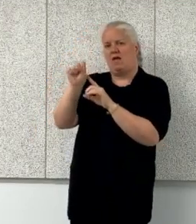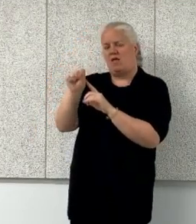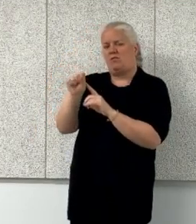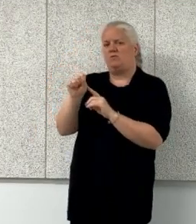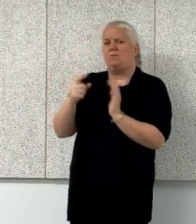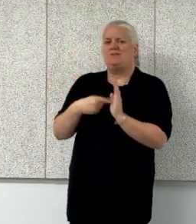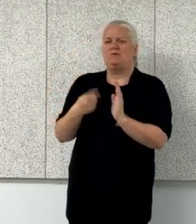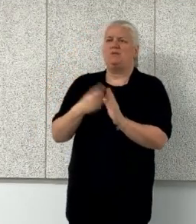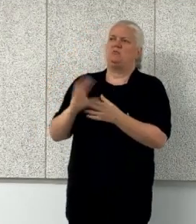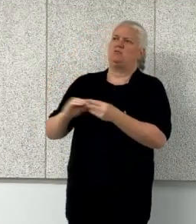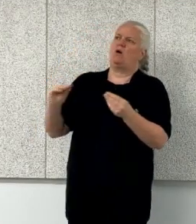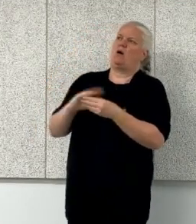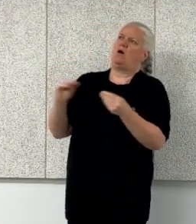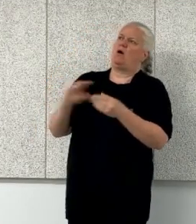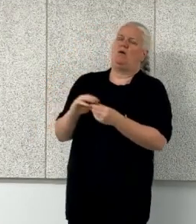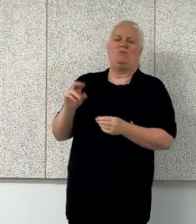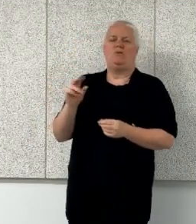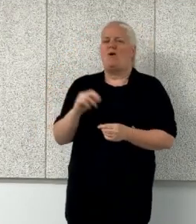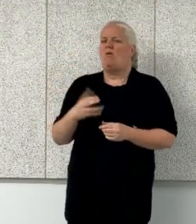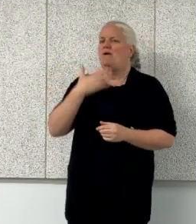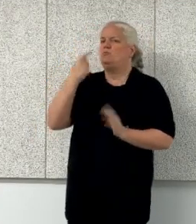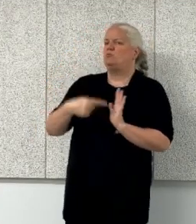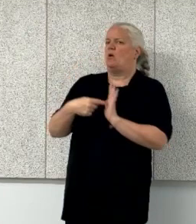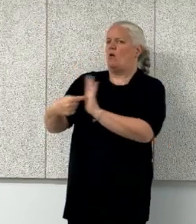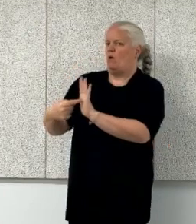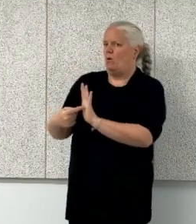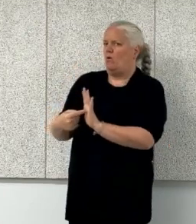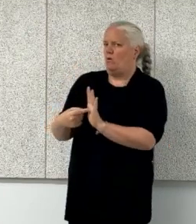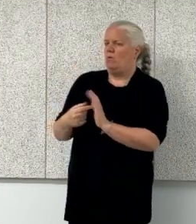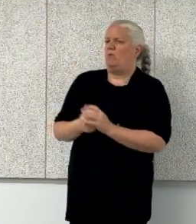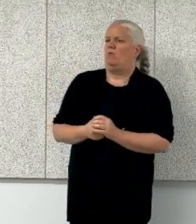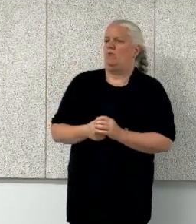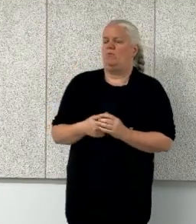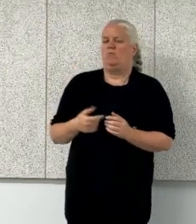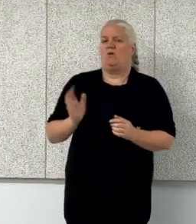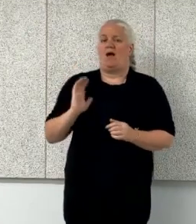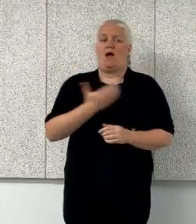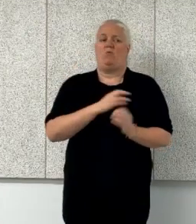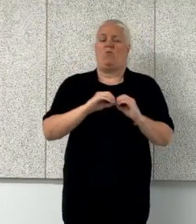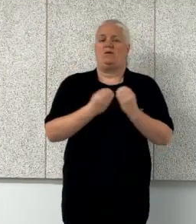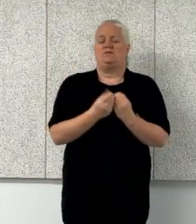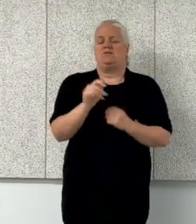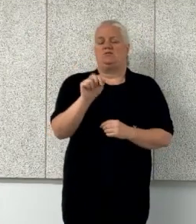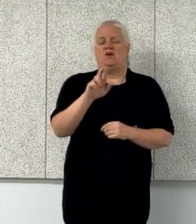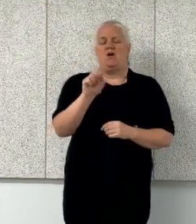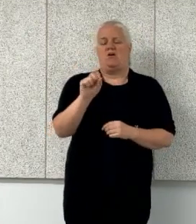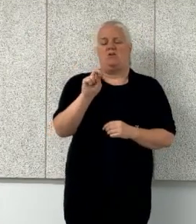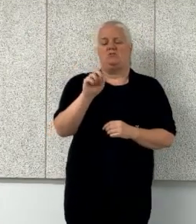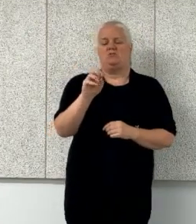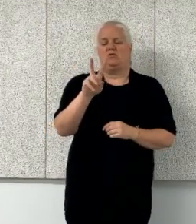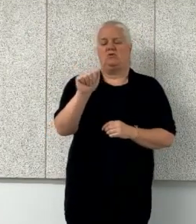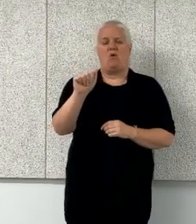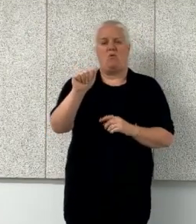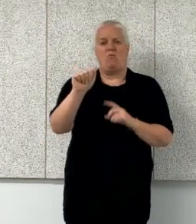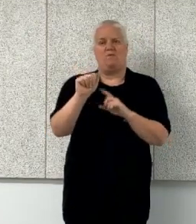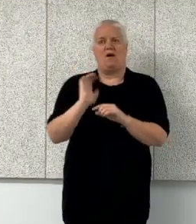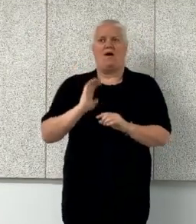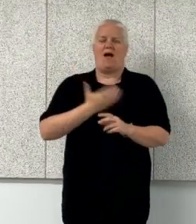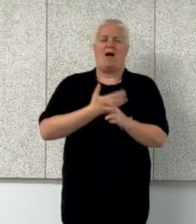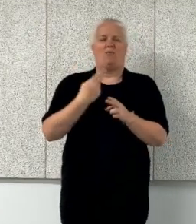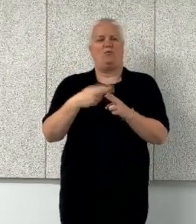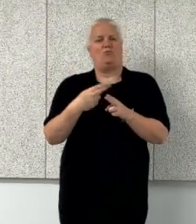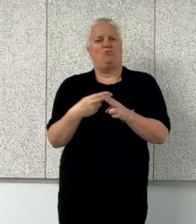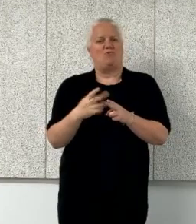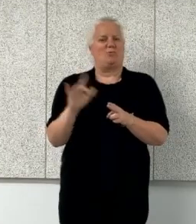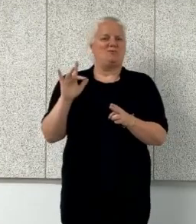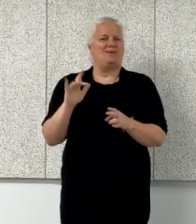especially for an institution like Ars Nova that it's gonna sound dorky, like, I think we have like a cool, I'm like, as far as like reputations go, we're like one of the